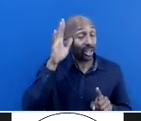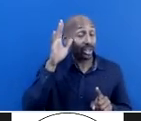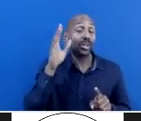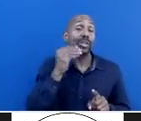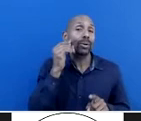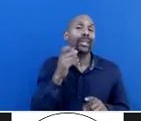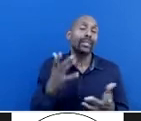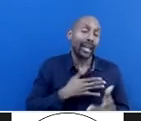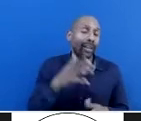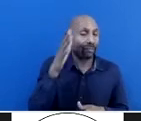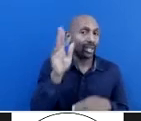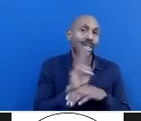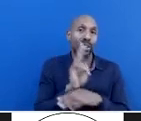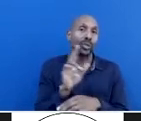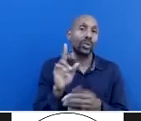drug abuser.